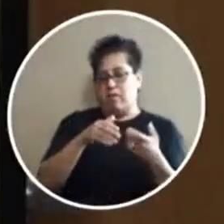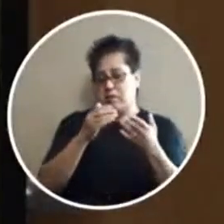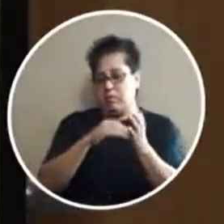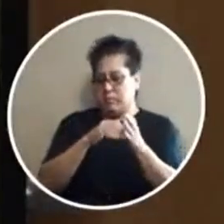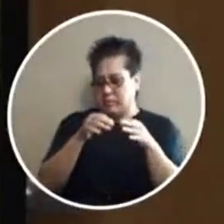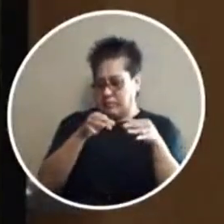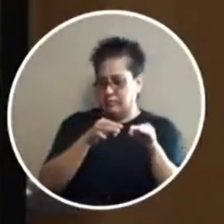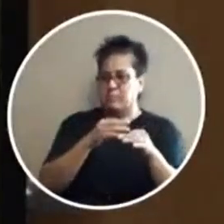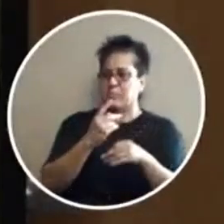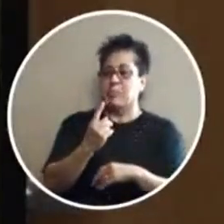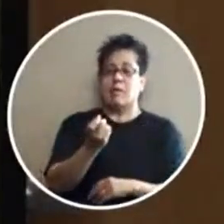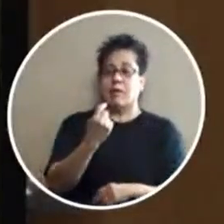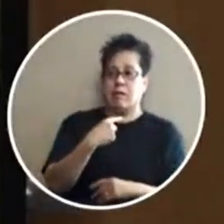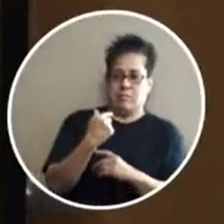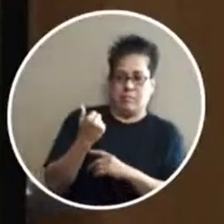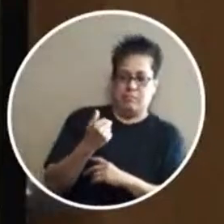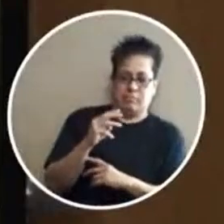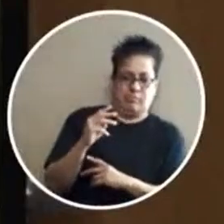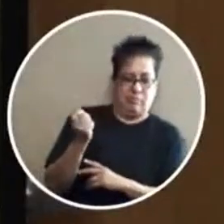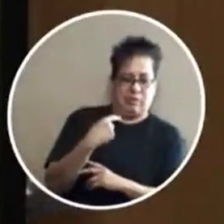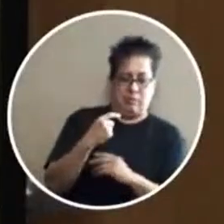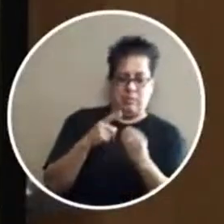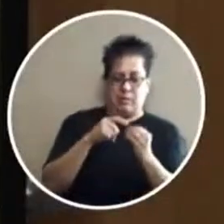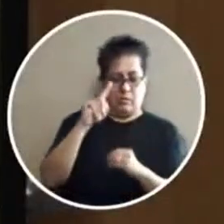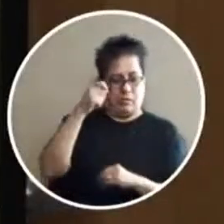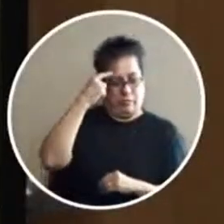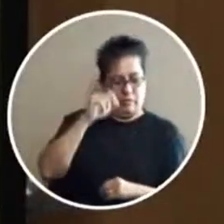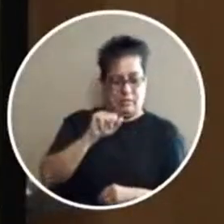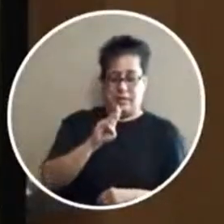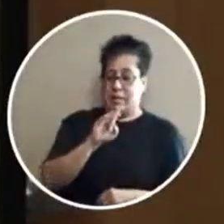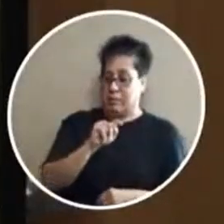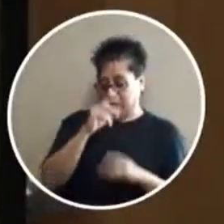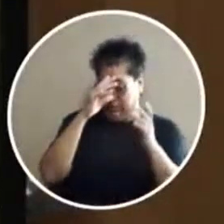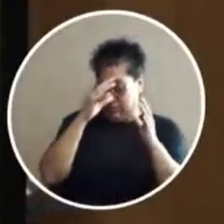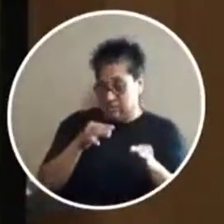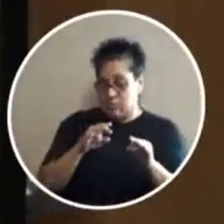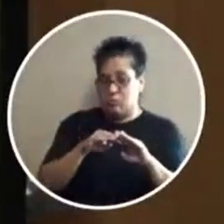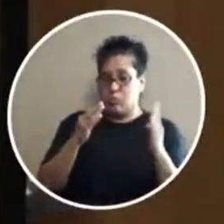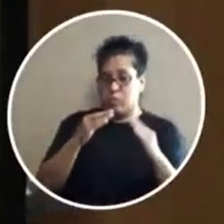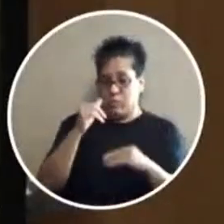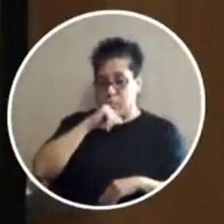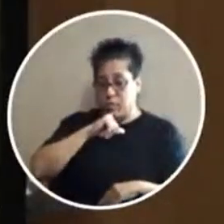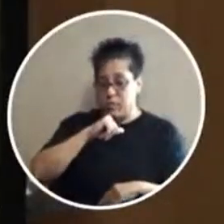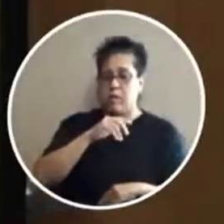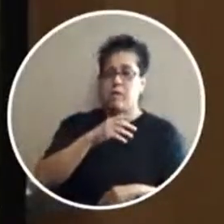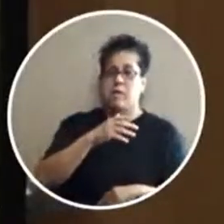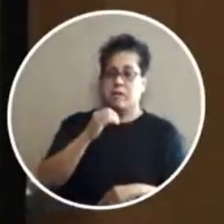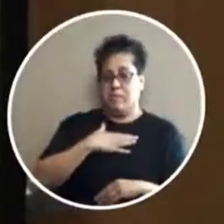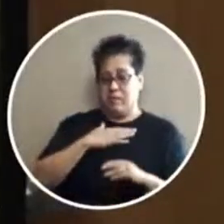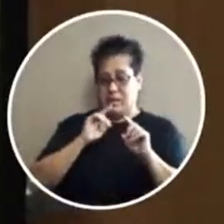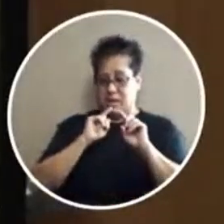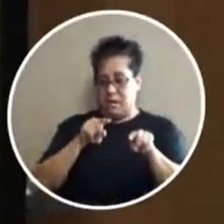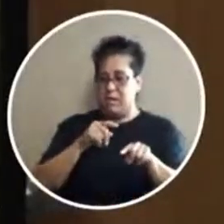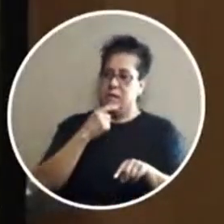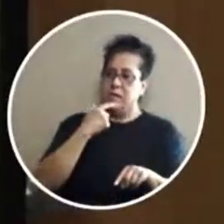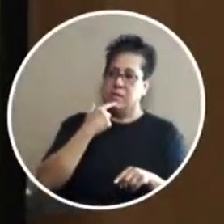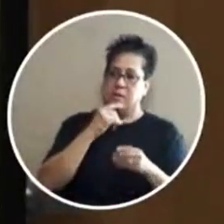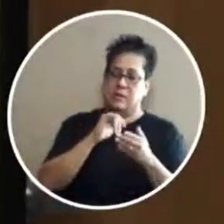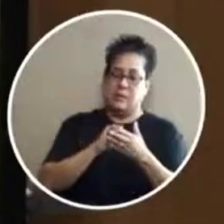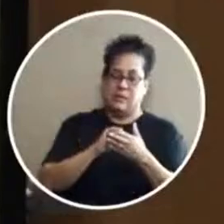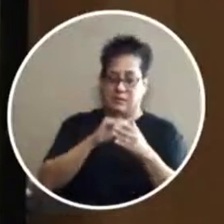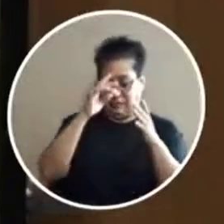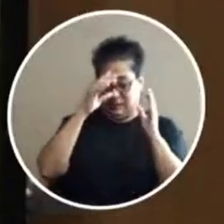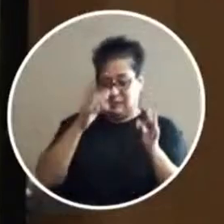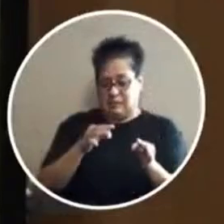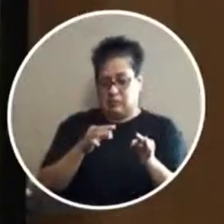So the question was that about Governor Abbott's decision about opening bars, and the answer was that the decision was going to